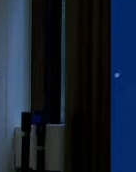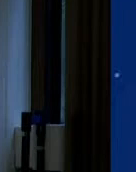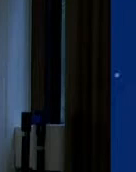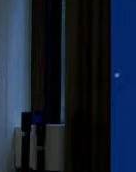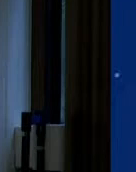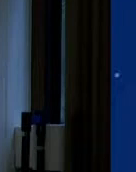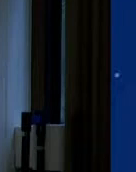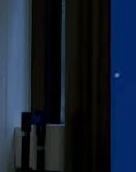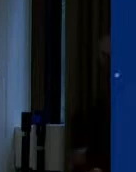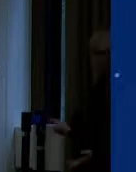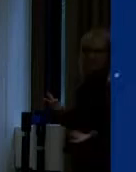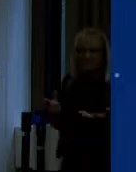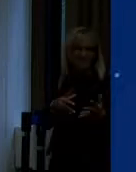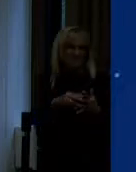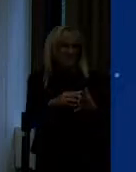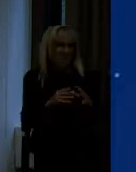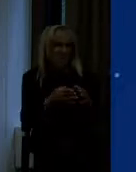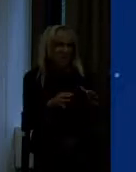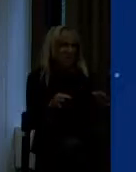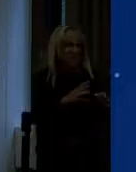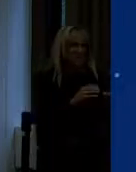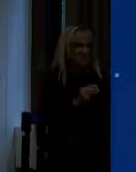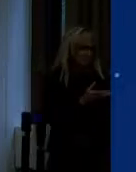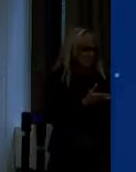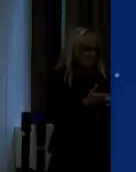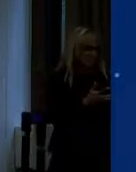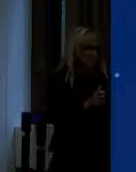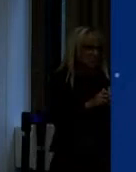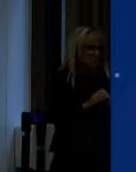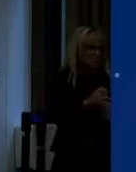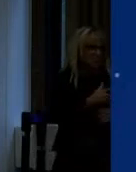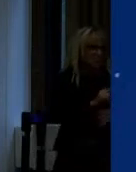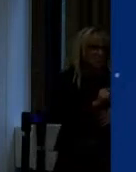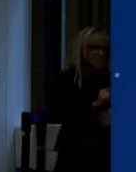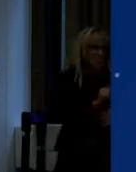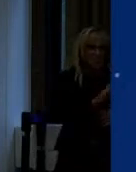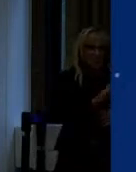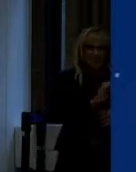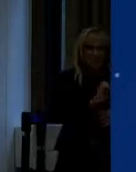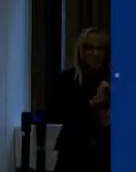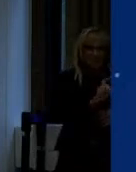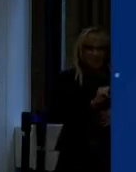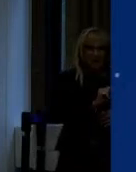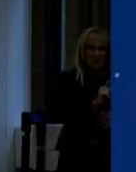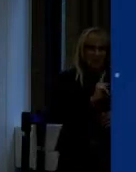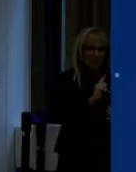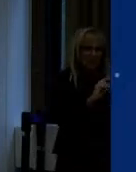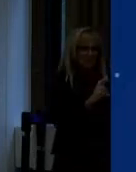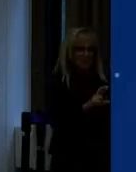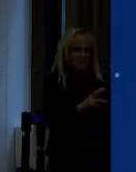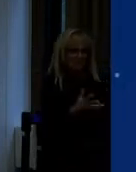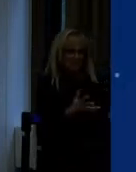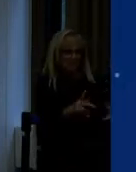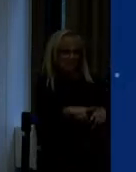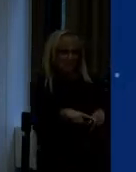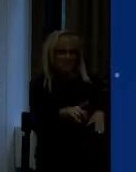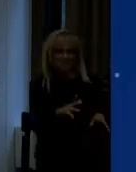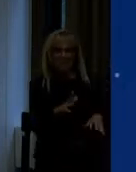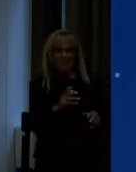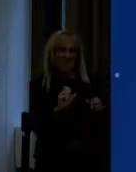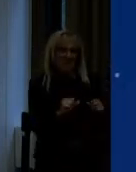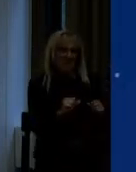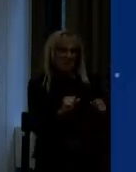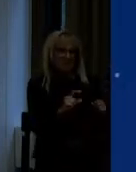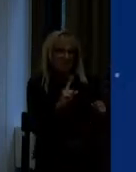you're interacting with a chatbot that's going to give you real feedback. And based on your answers, the chatbot will respond in kind. So it can be a